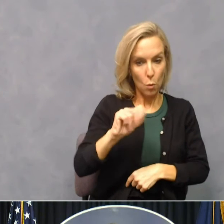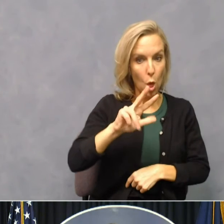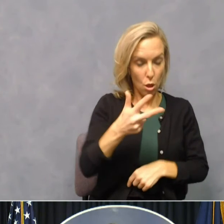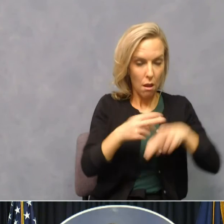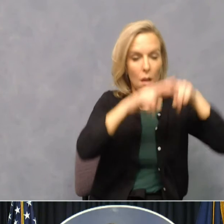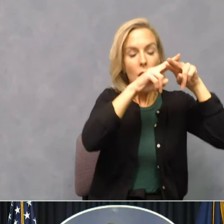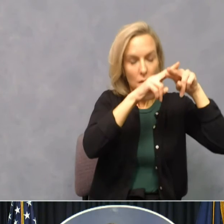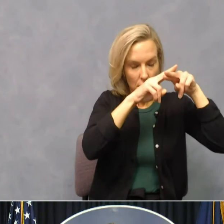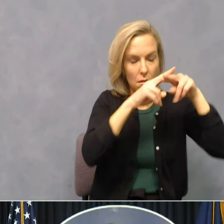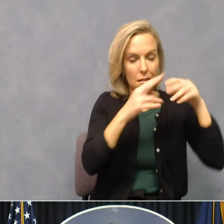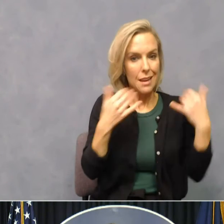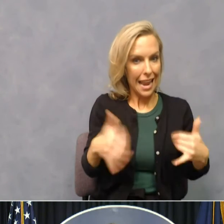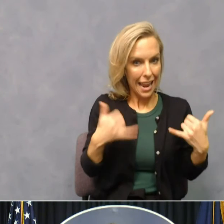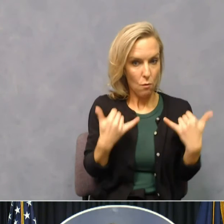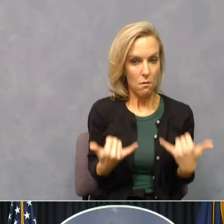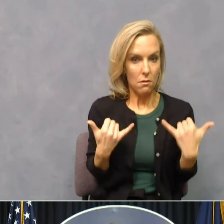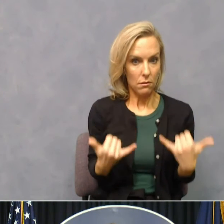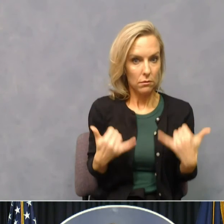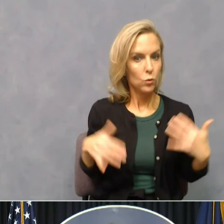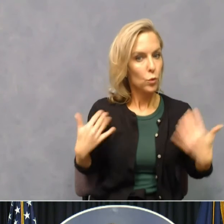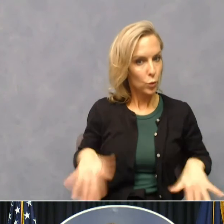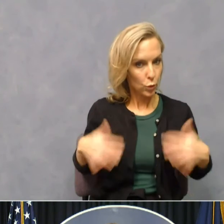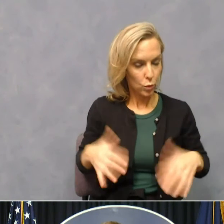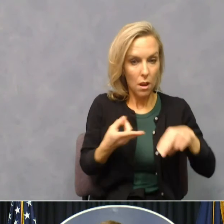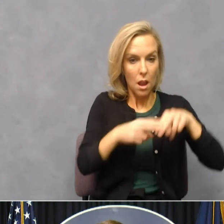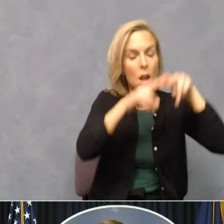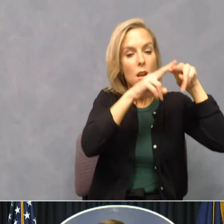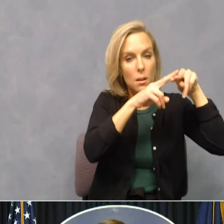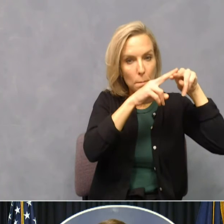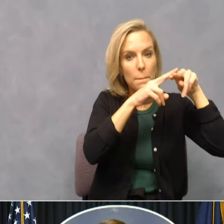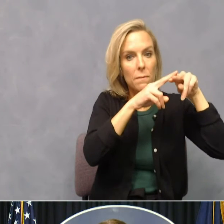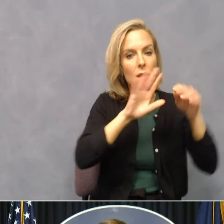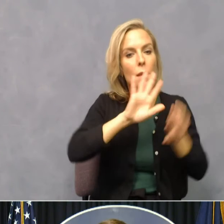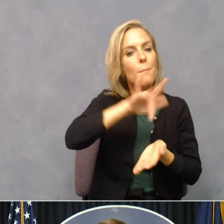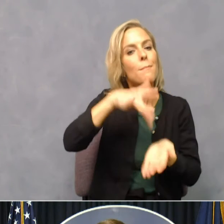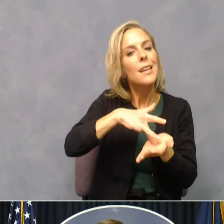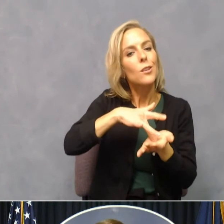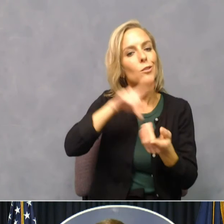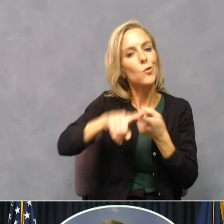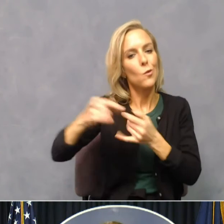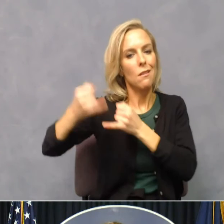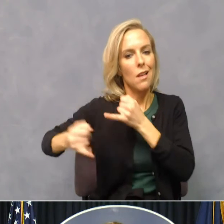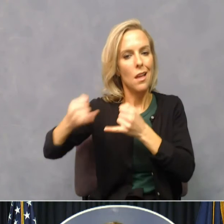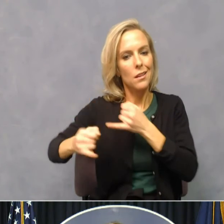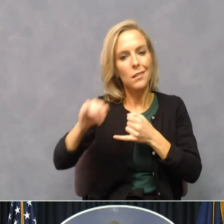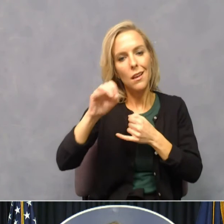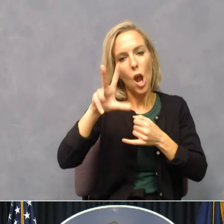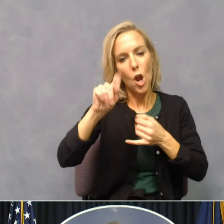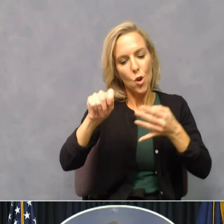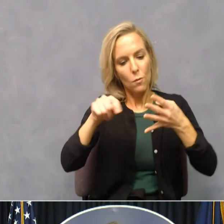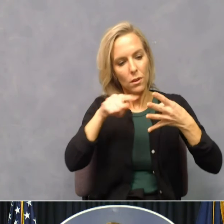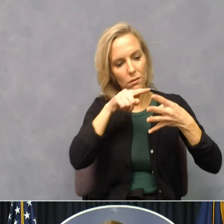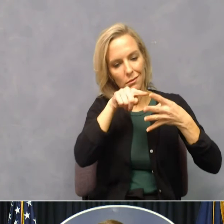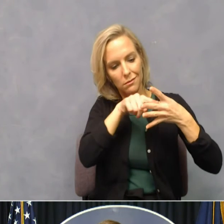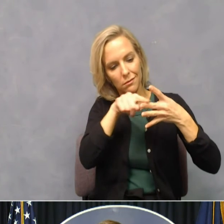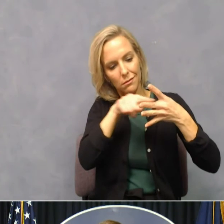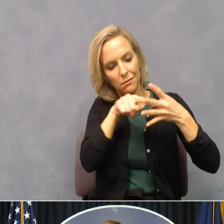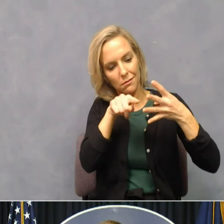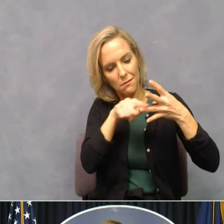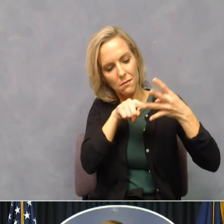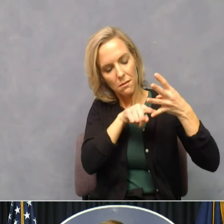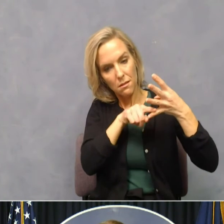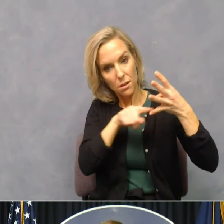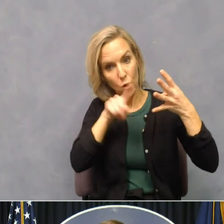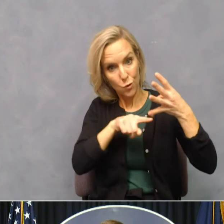how significantly it was increasing really in the middle to late October through that point in November. November